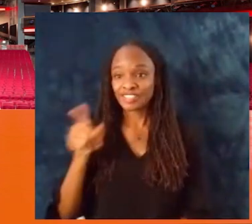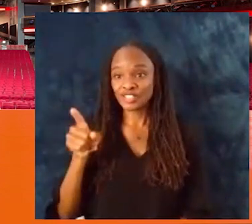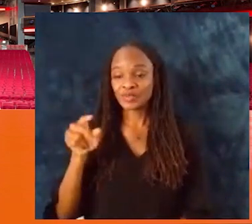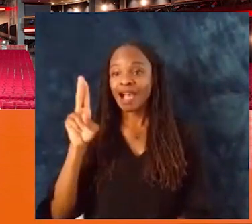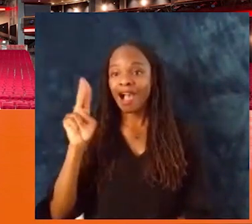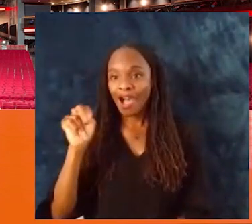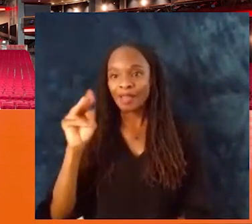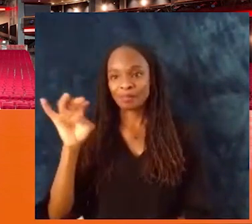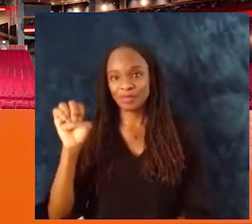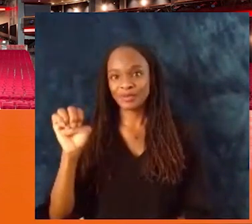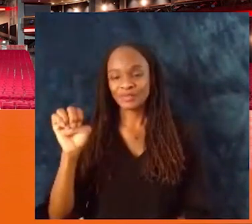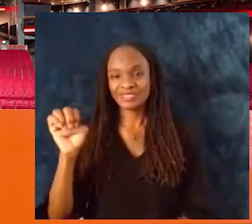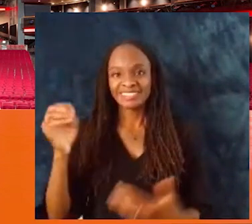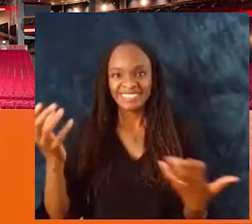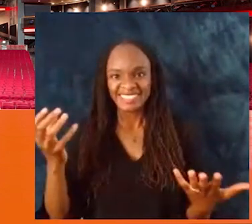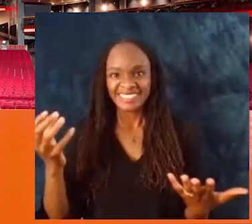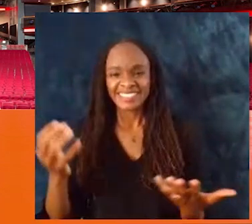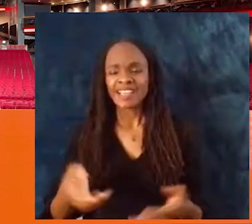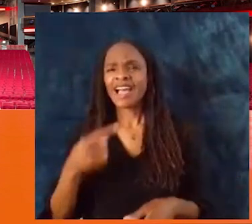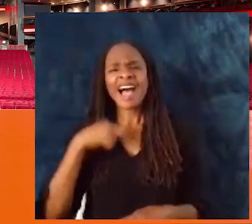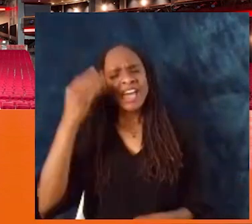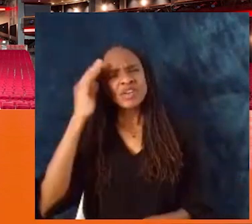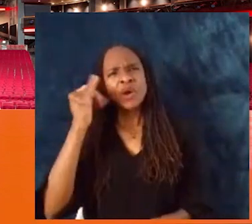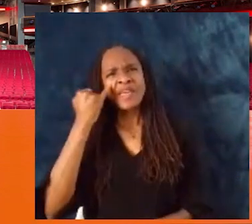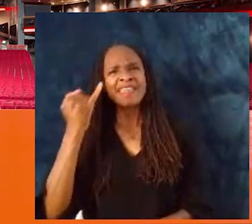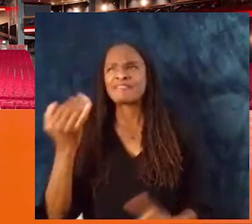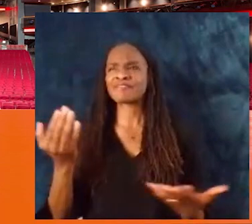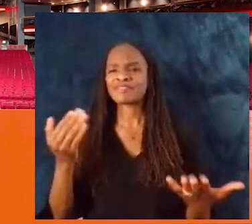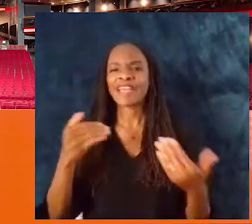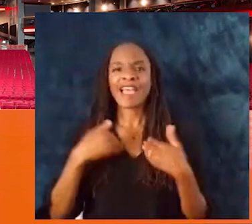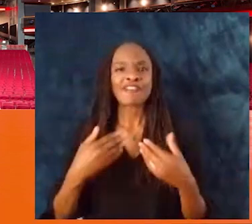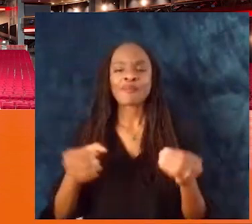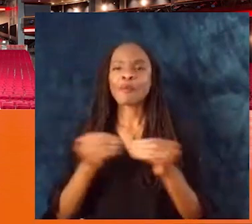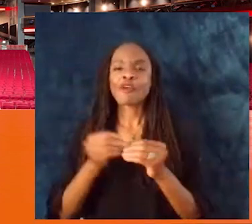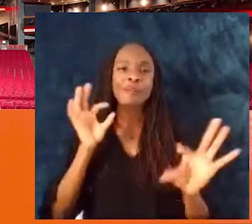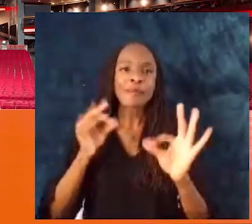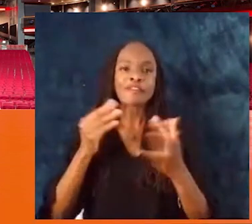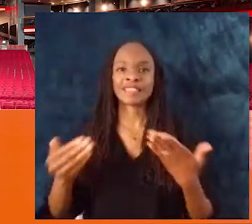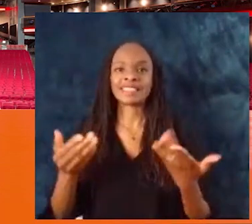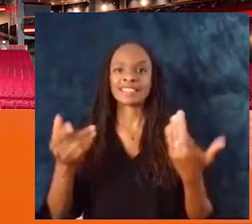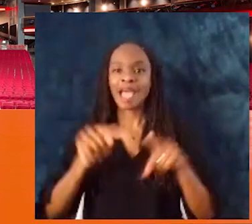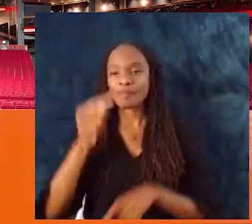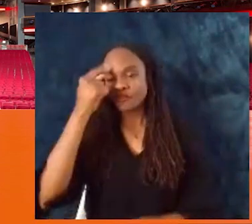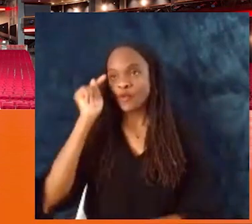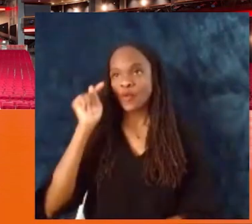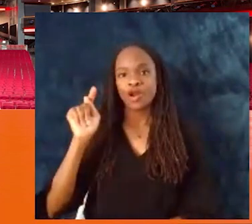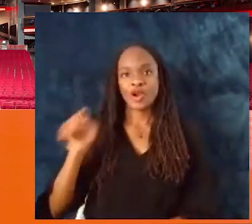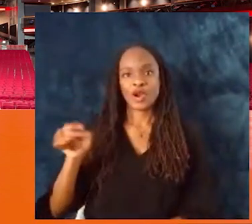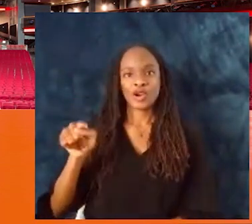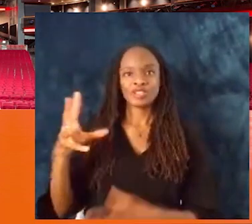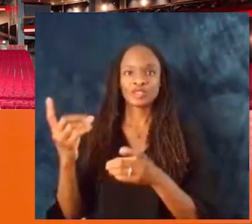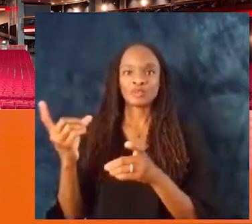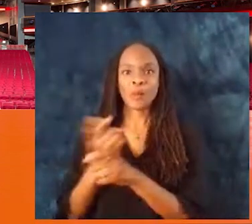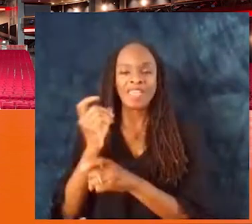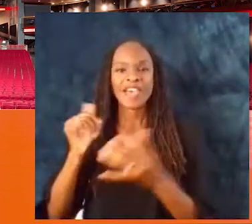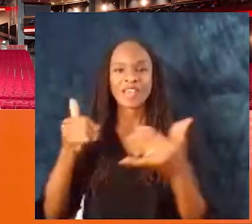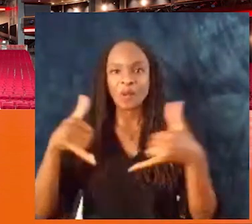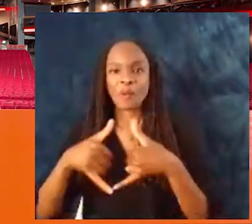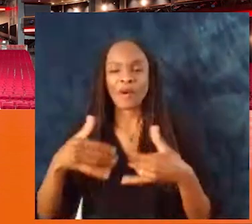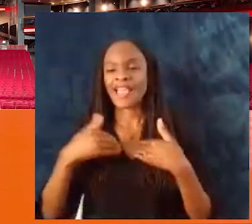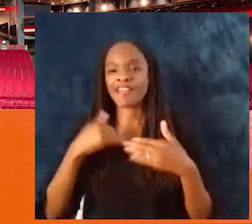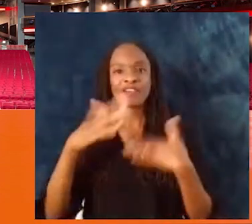which I don't know if there could be more of a fitting thing to happen for her to win that award with her film and having all the